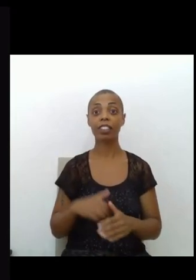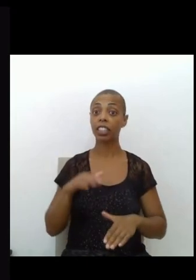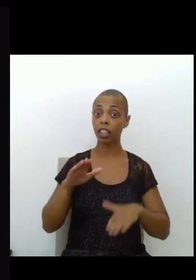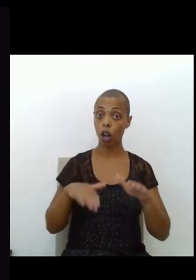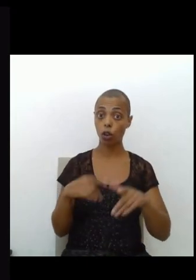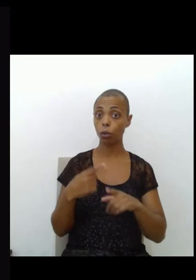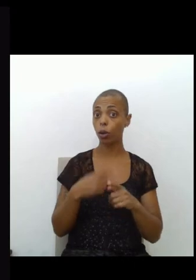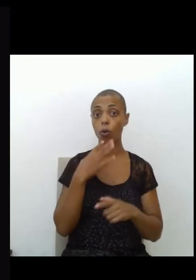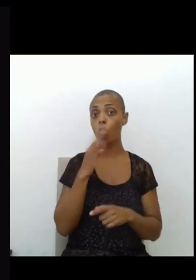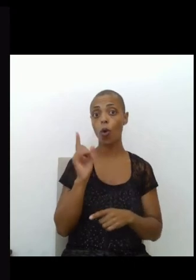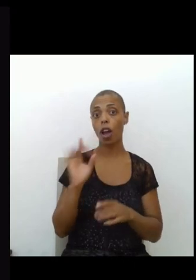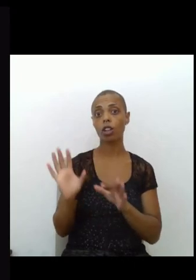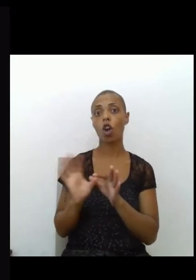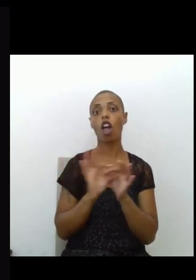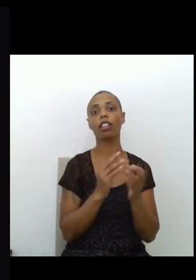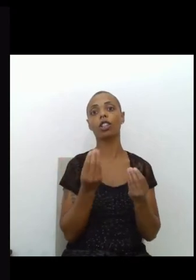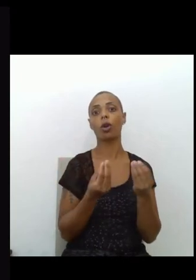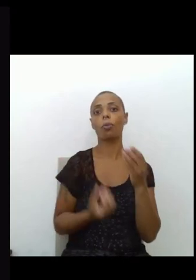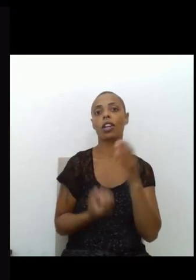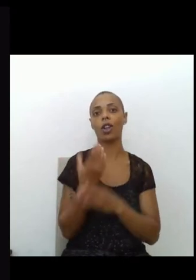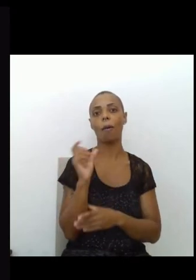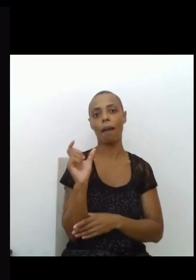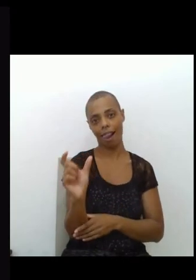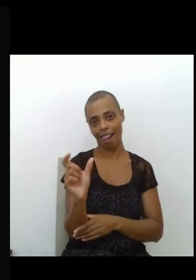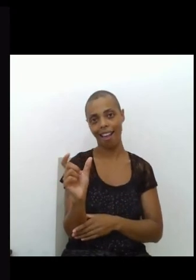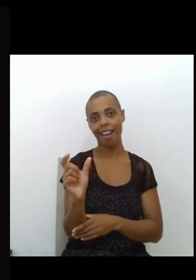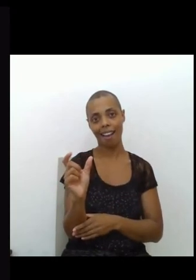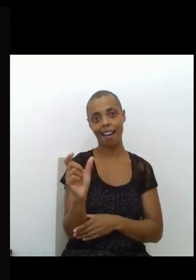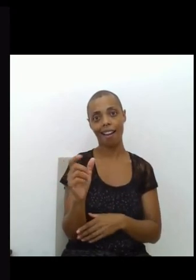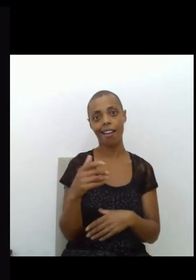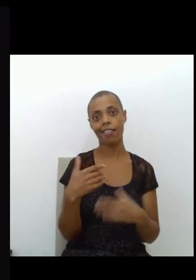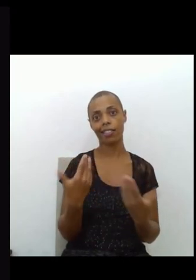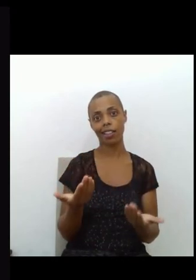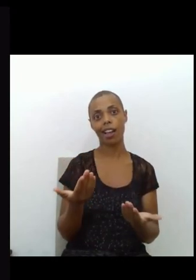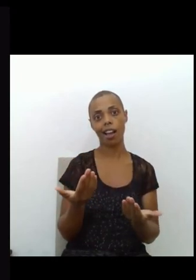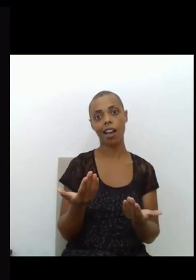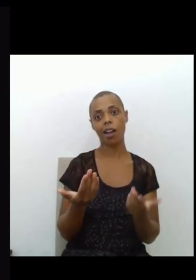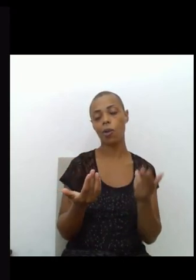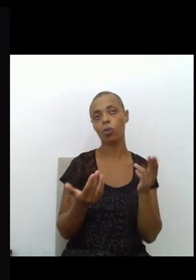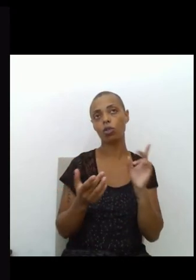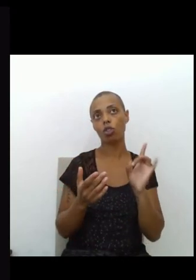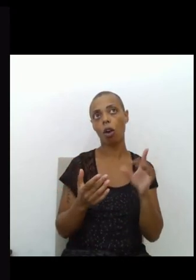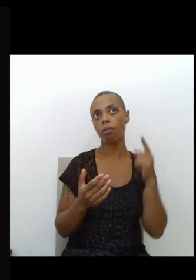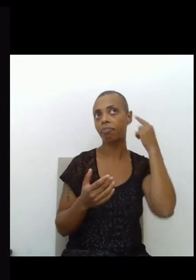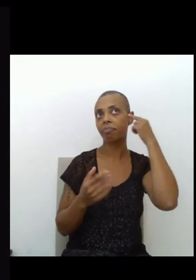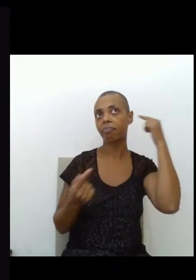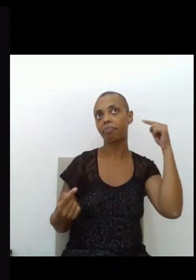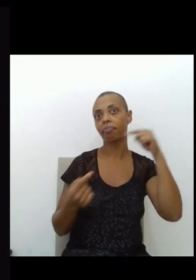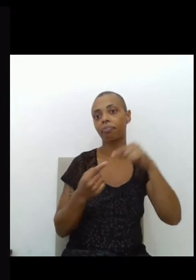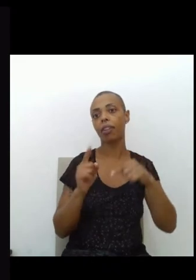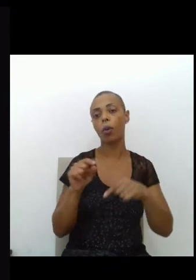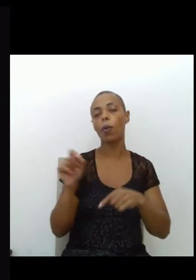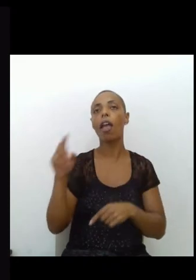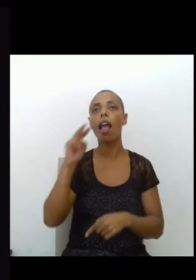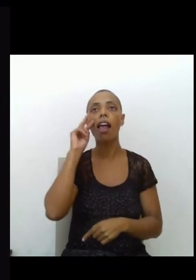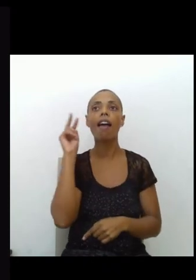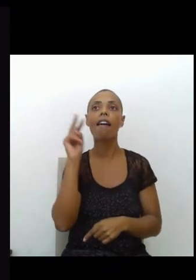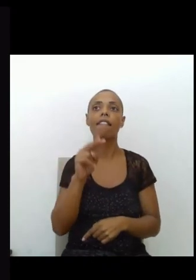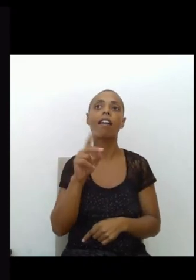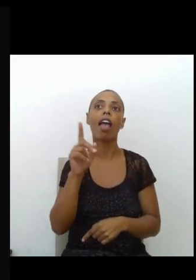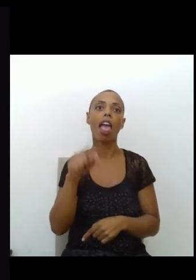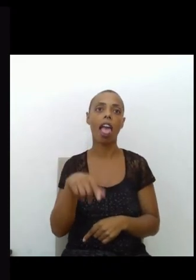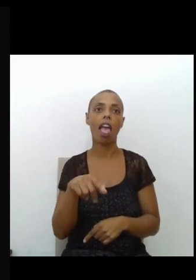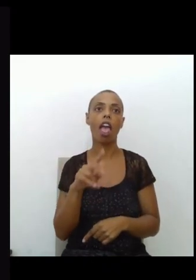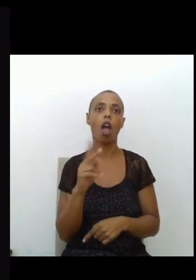but only associating it to what they see as homosexuality but the term itself was